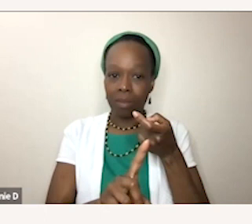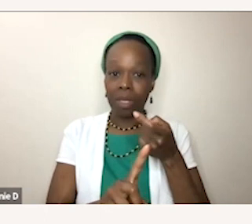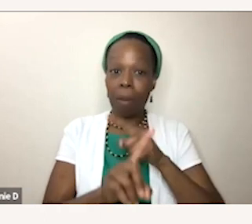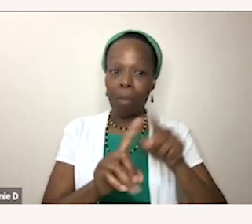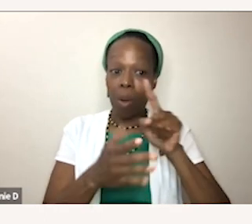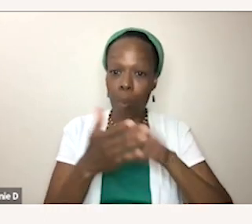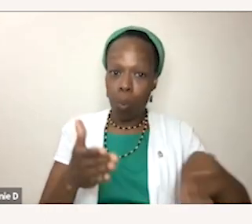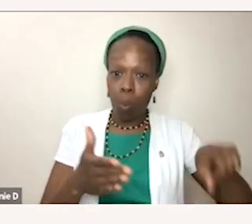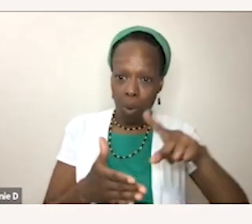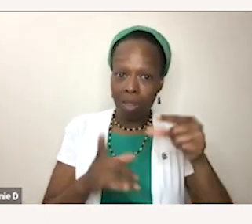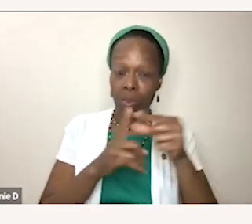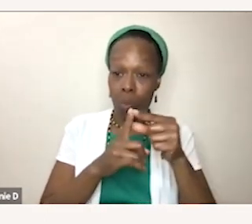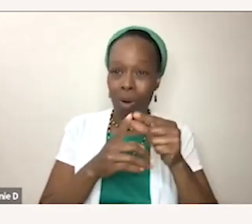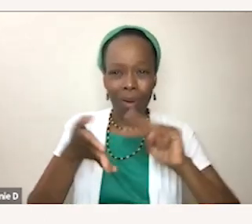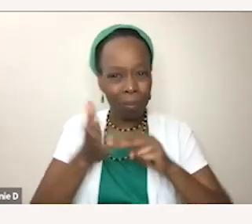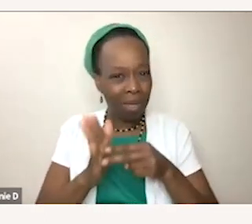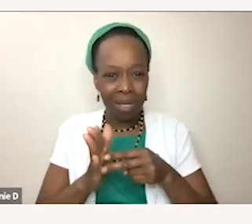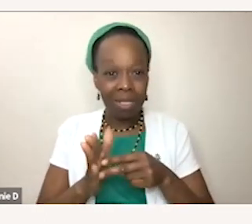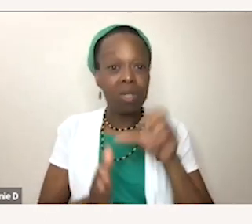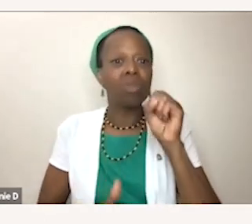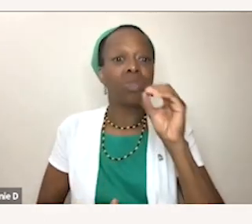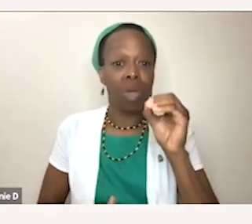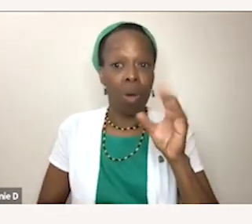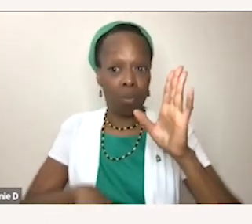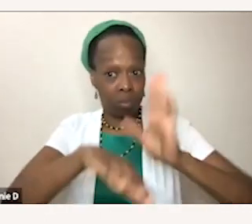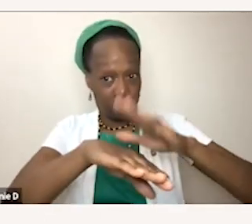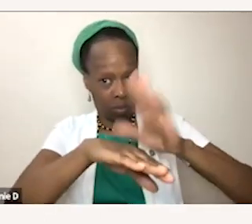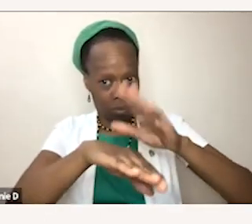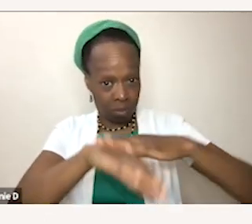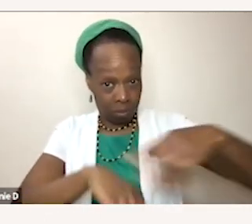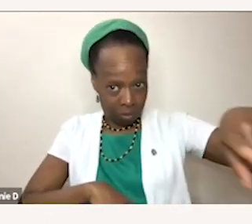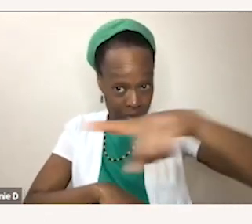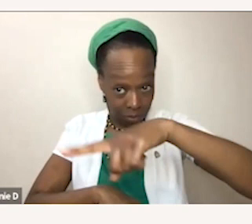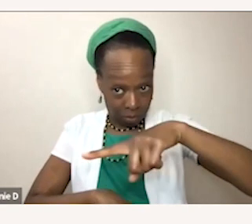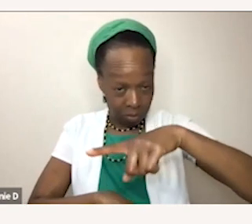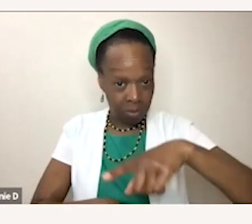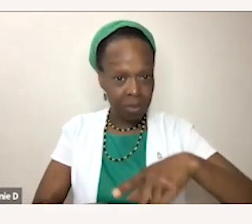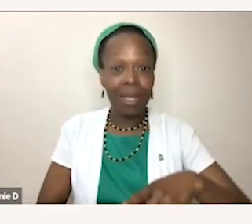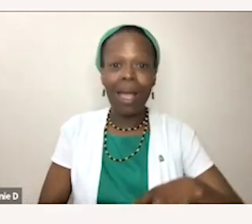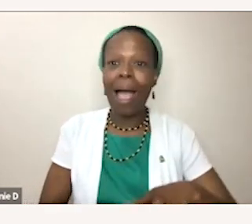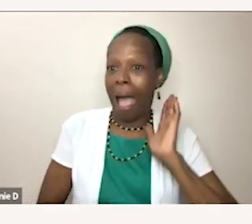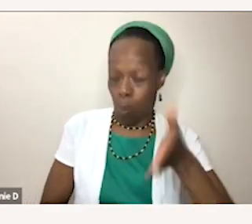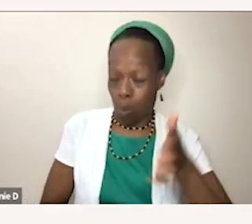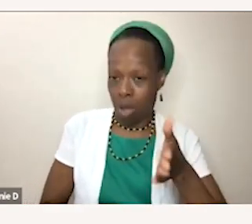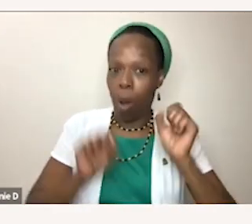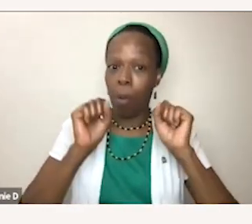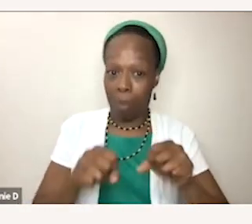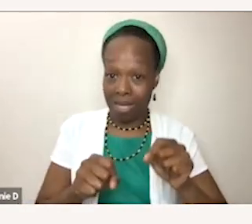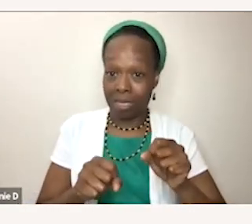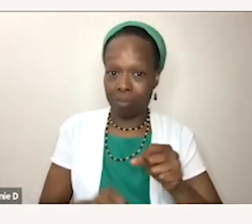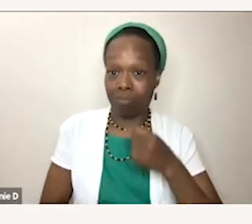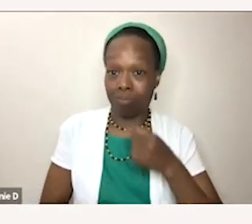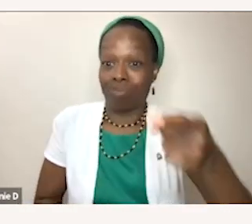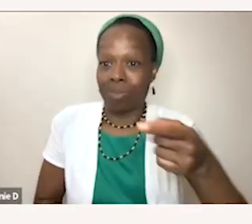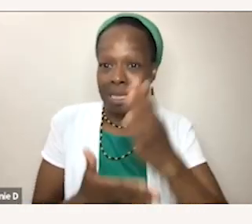these words mean. So, warning, I'm about to possibly throw out some